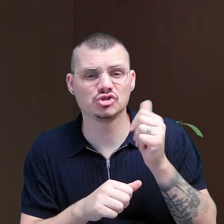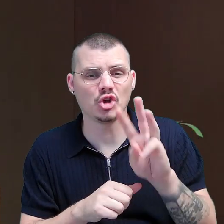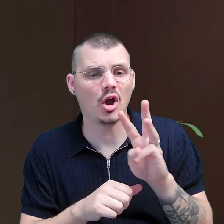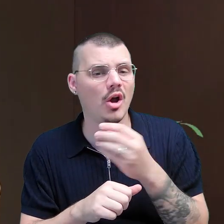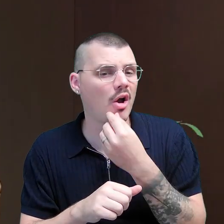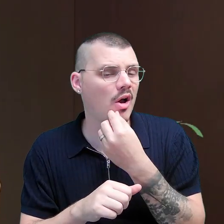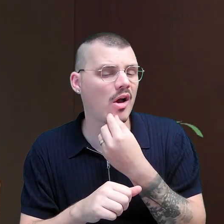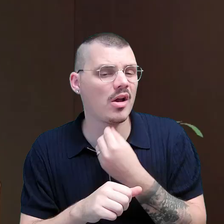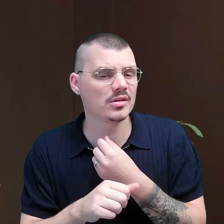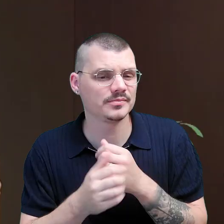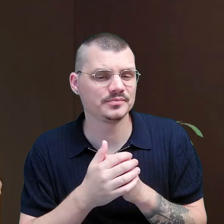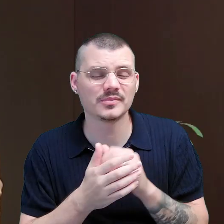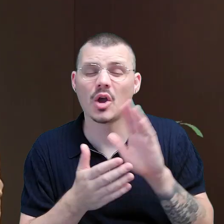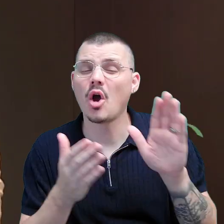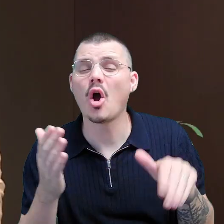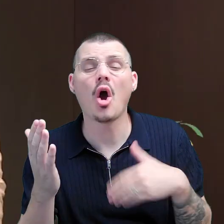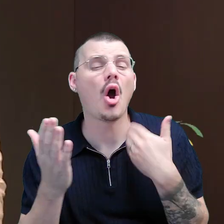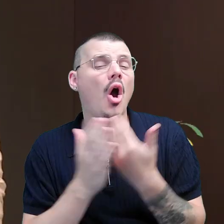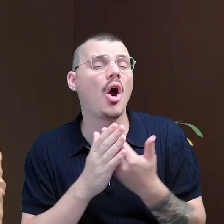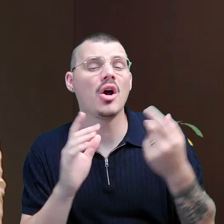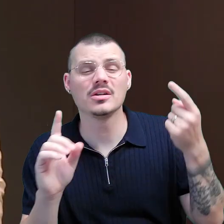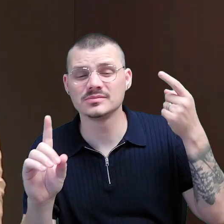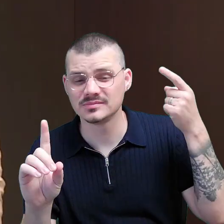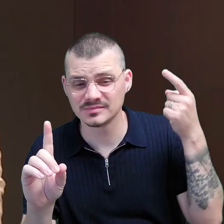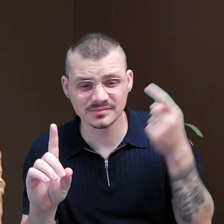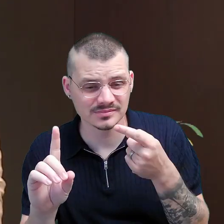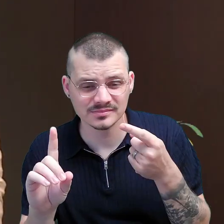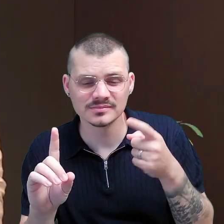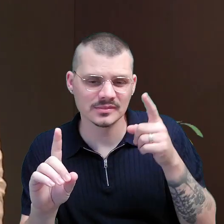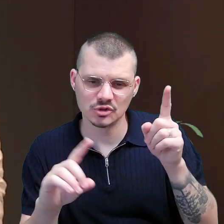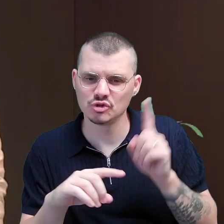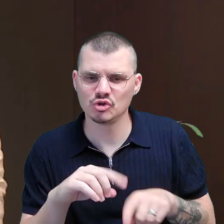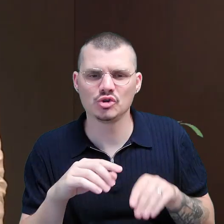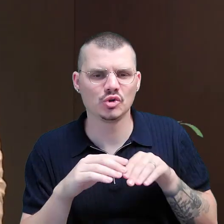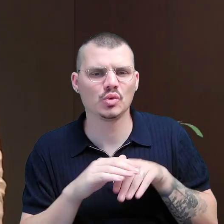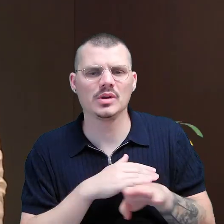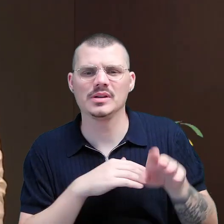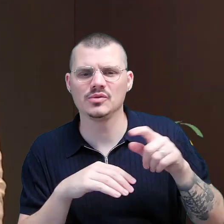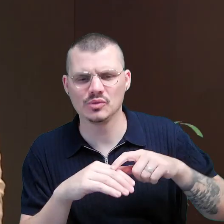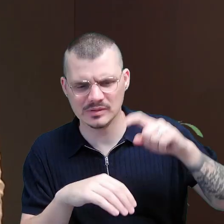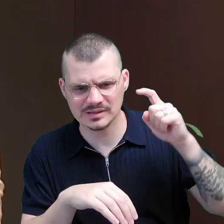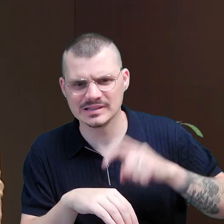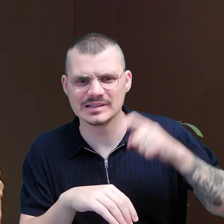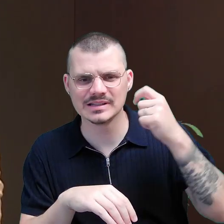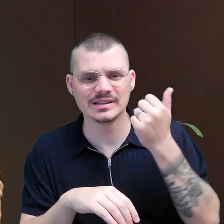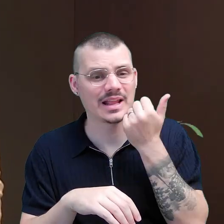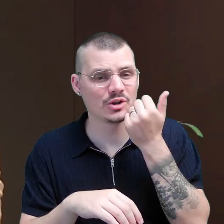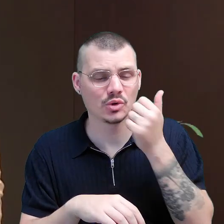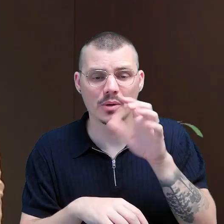jaw, all because he couldn't get in for a prompt dental appointment.